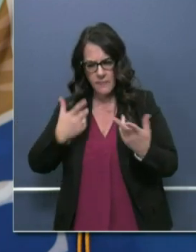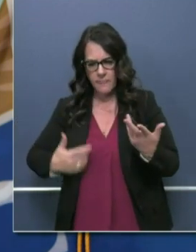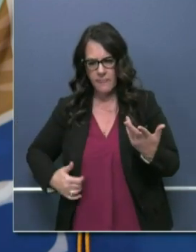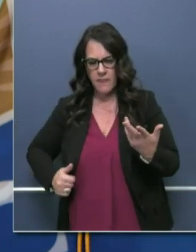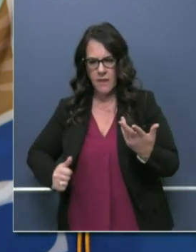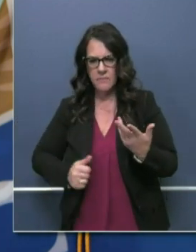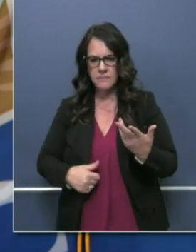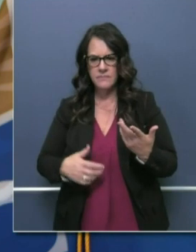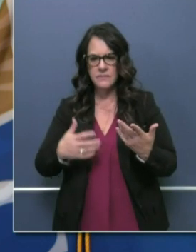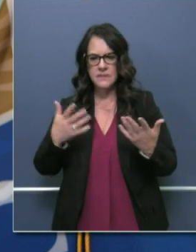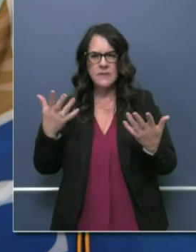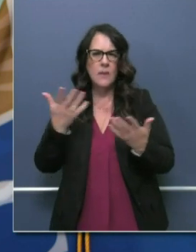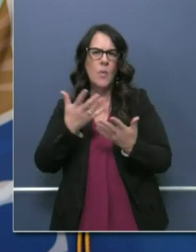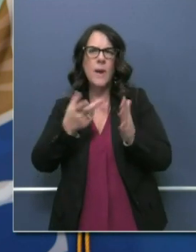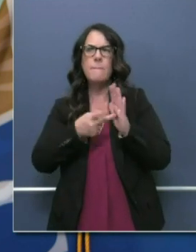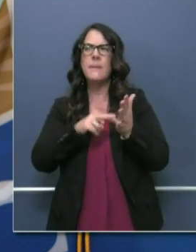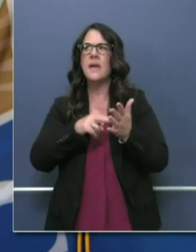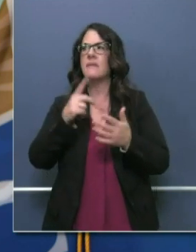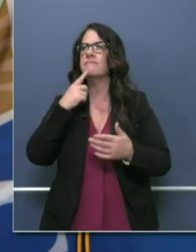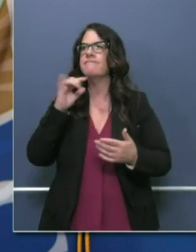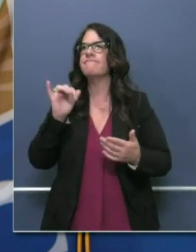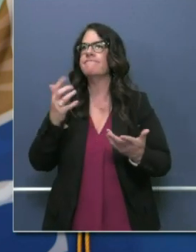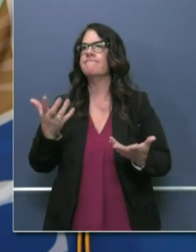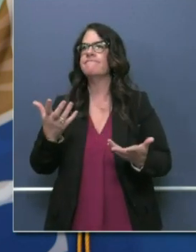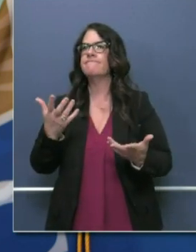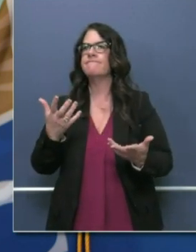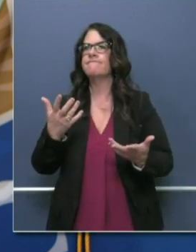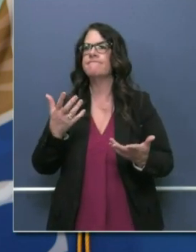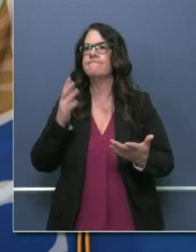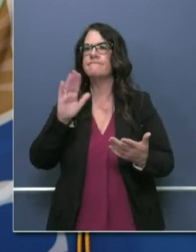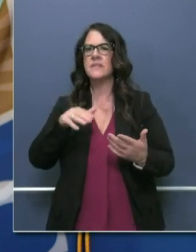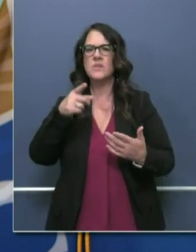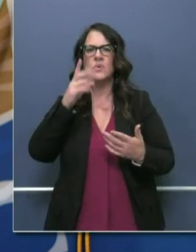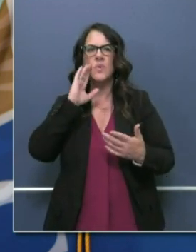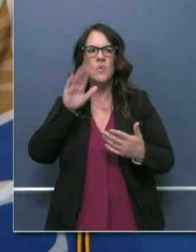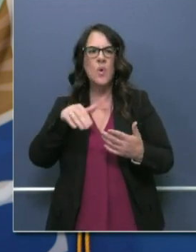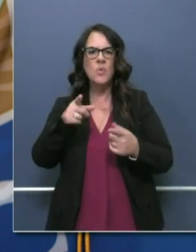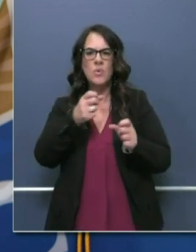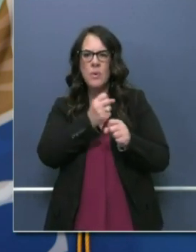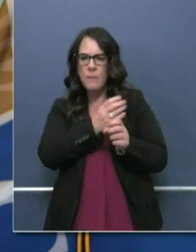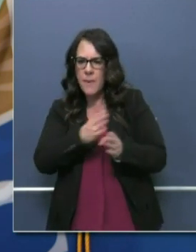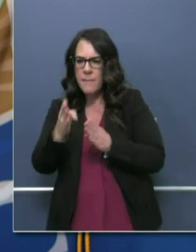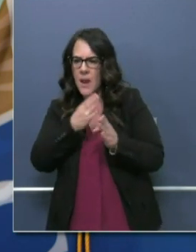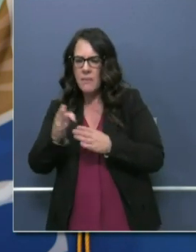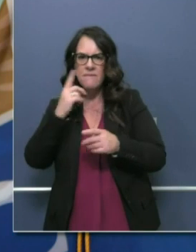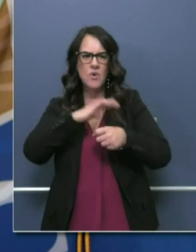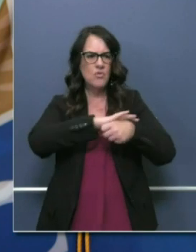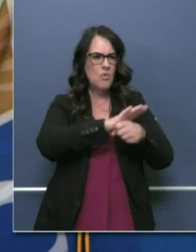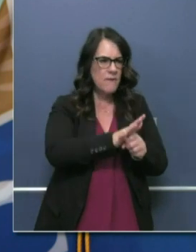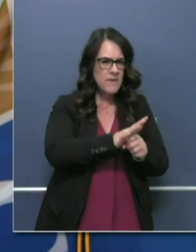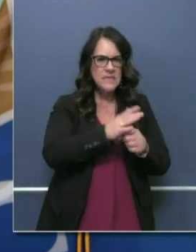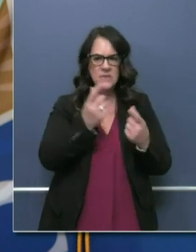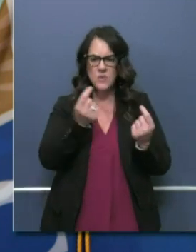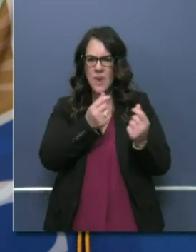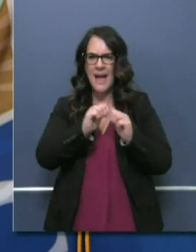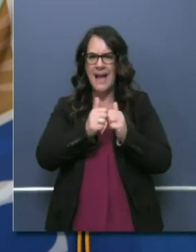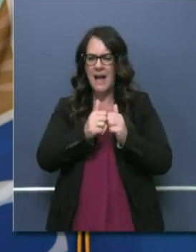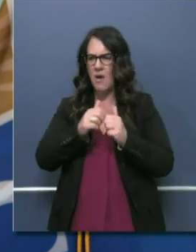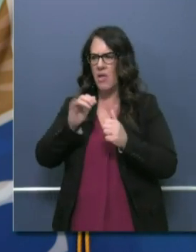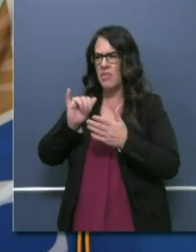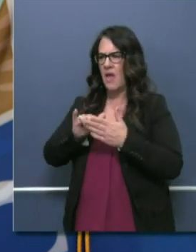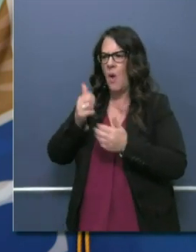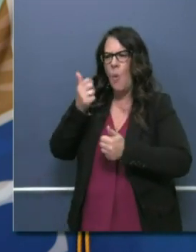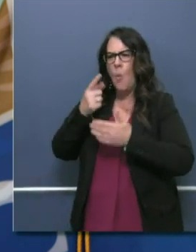state intervention again? I mean, as far as from a coronavirus and preparation perspective, and for those counties that